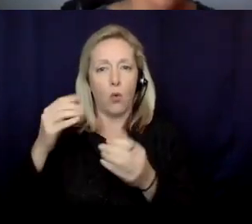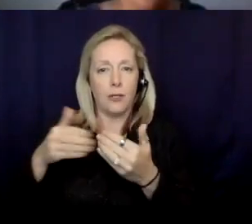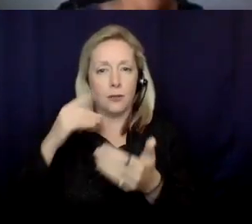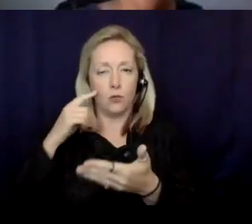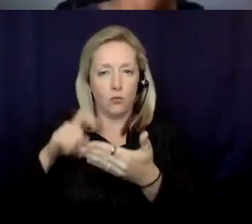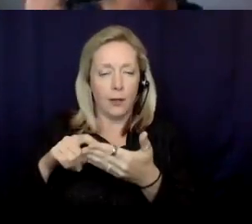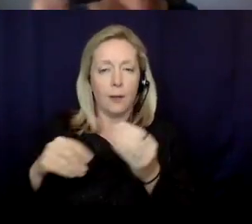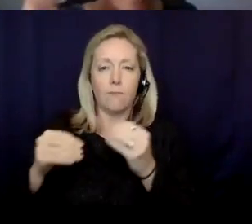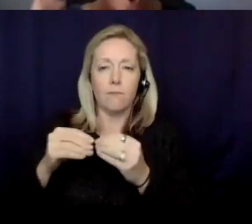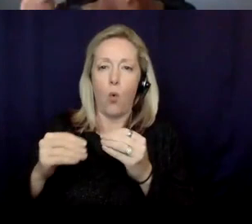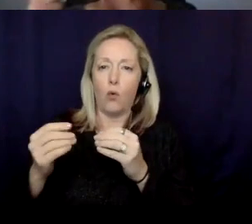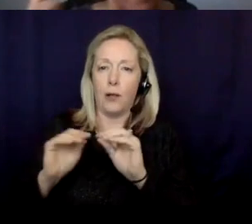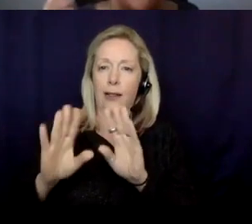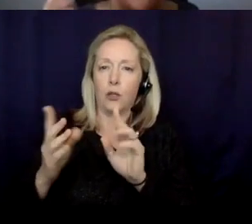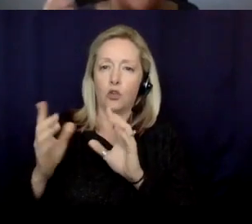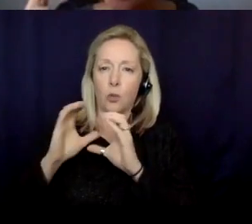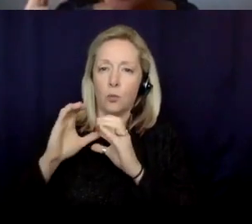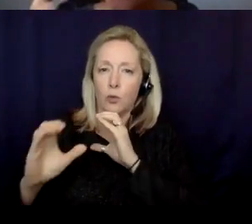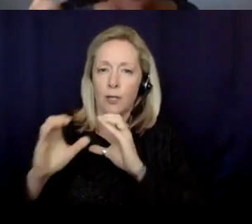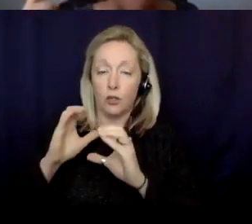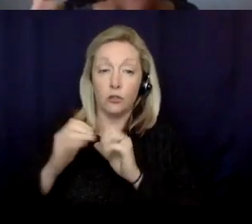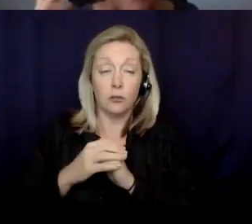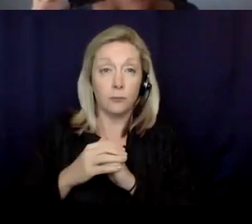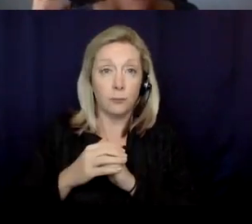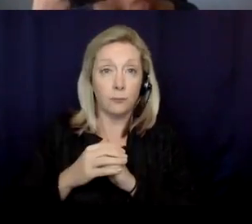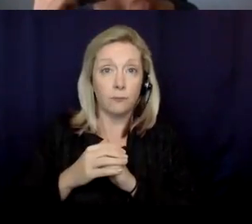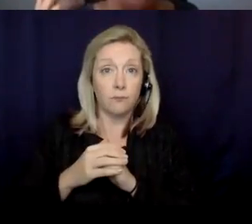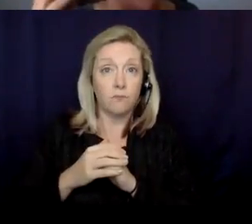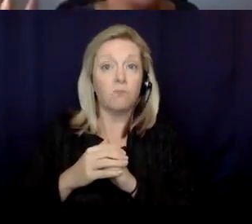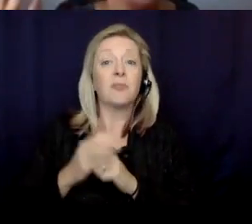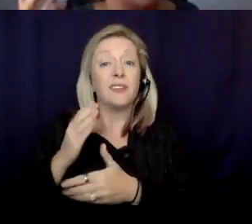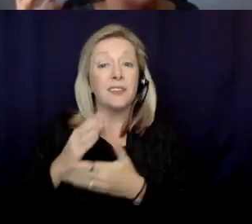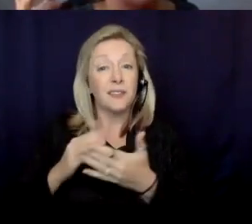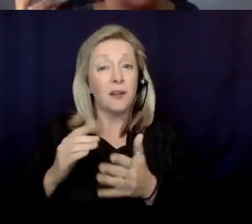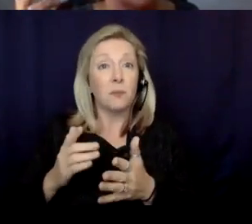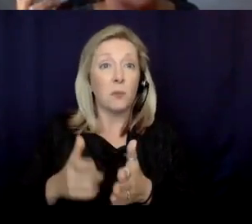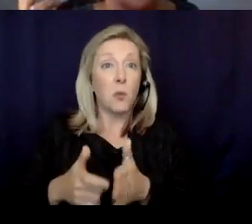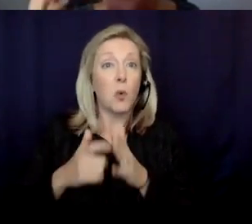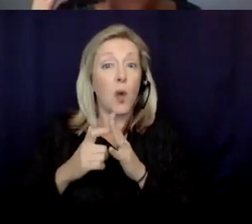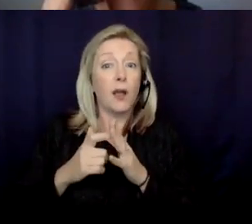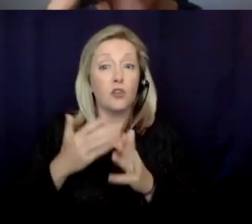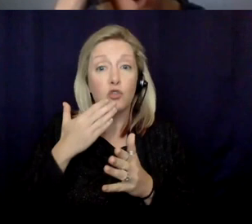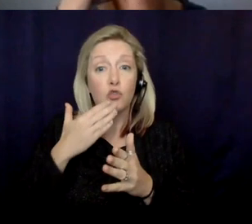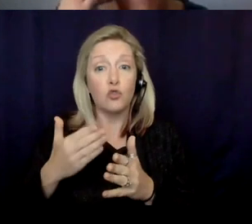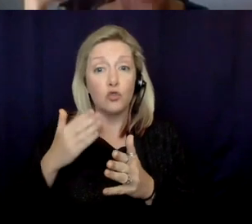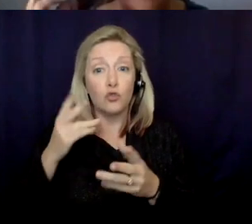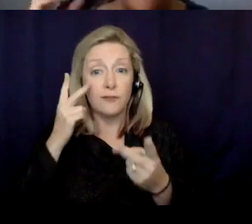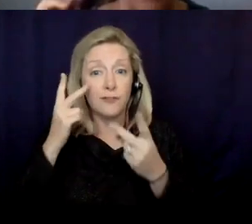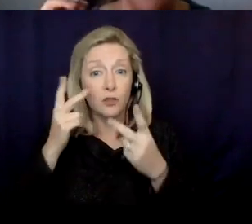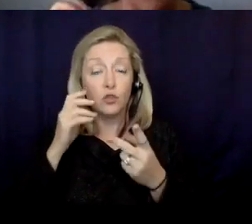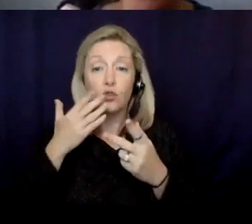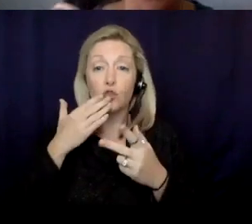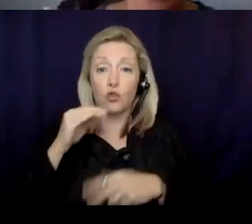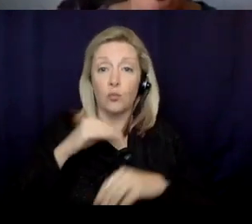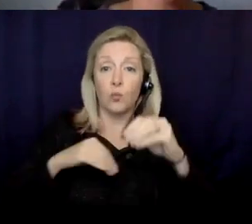gestures are really require good vision or motor skills. And they may not be